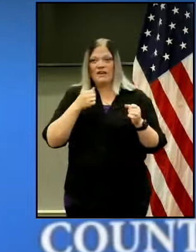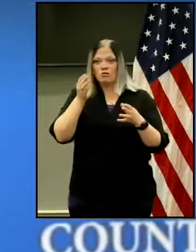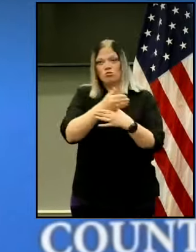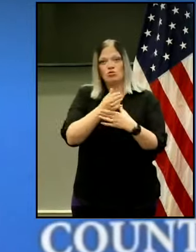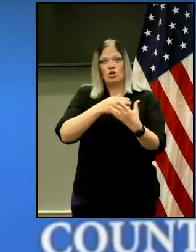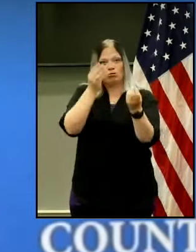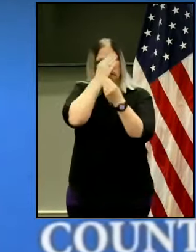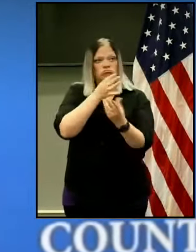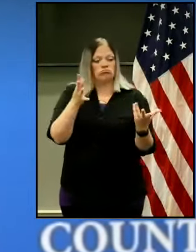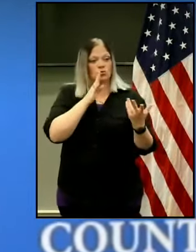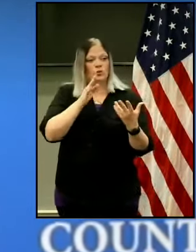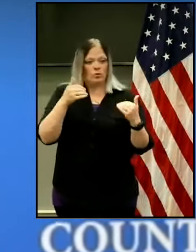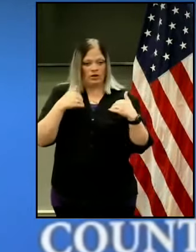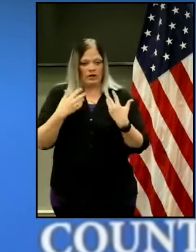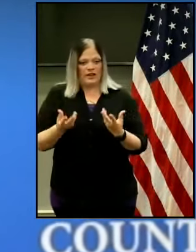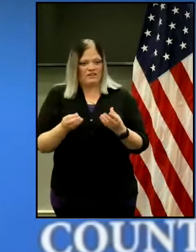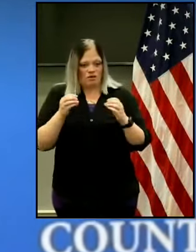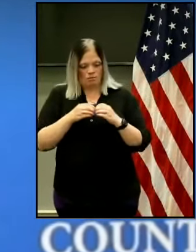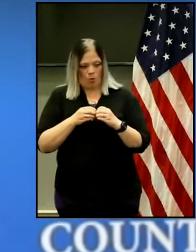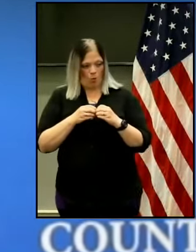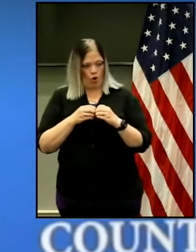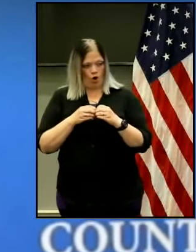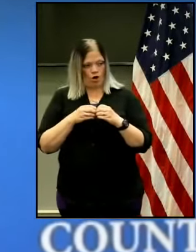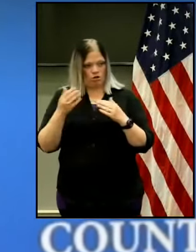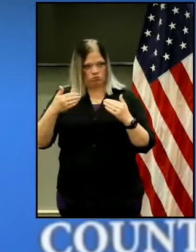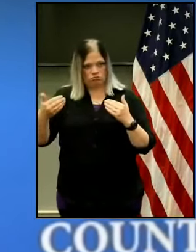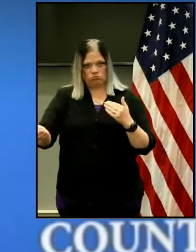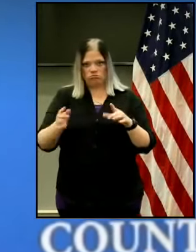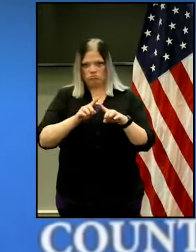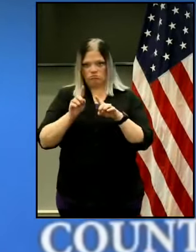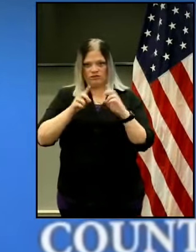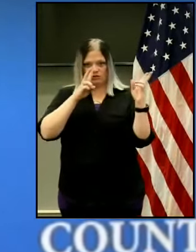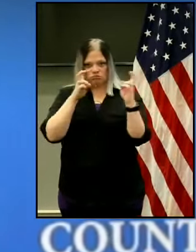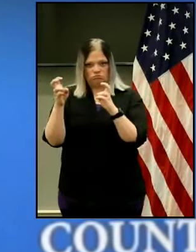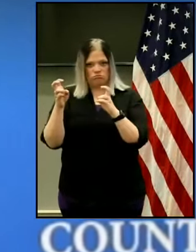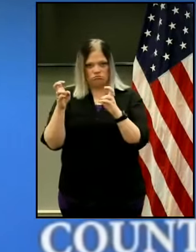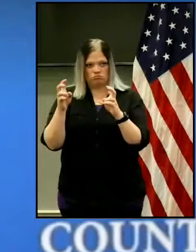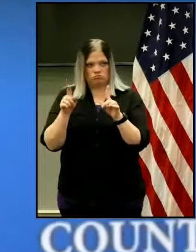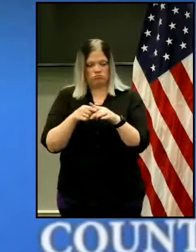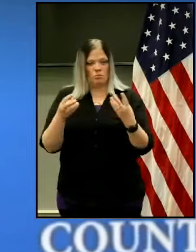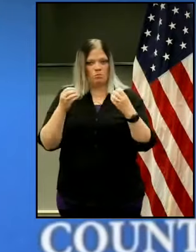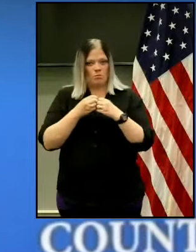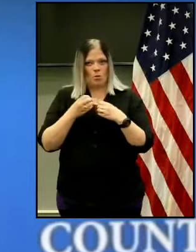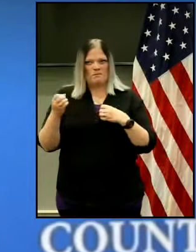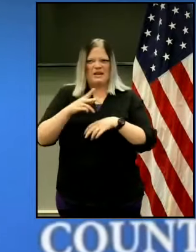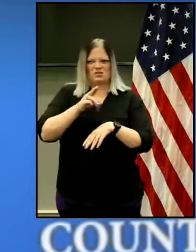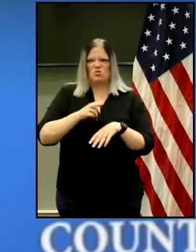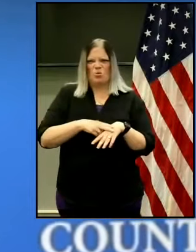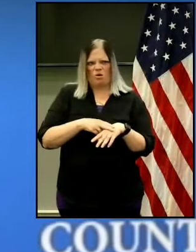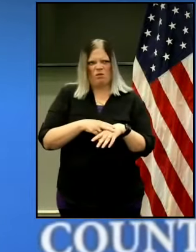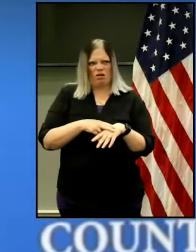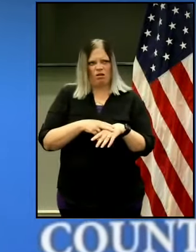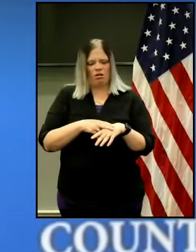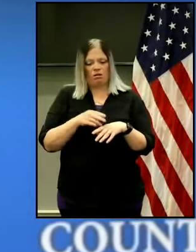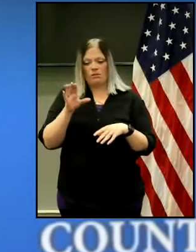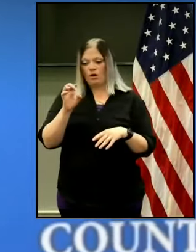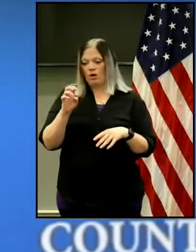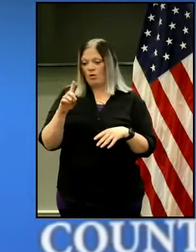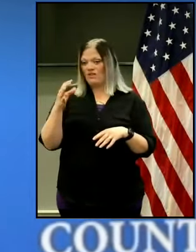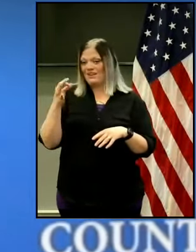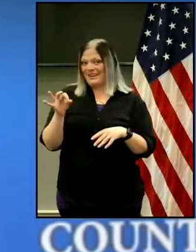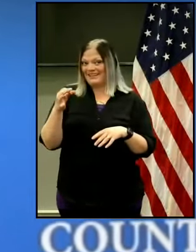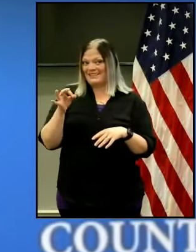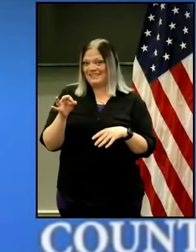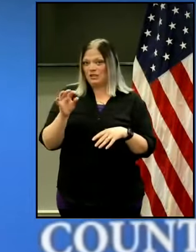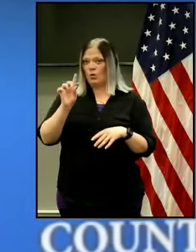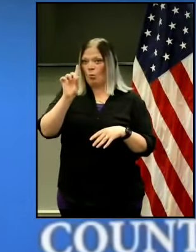public, we will be having additional press conferences on all kinds of subject matter as we get more back to normal. But when it comes to COVID-19, we'll be